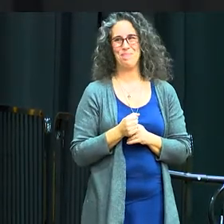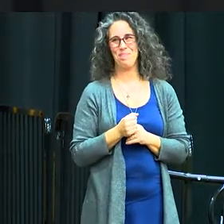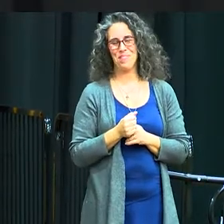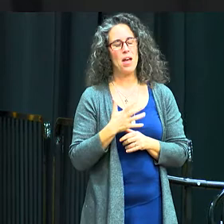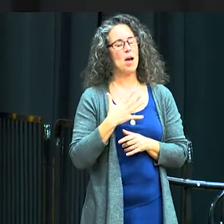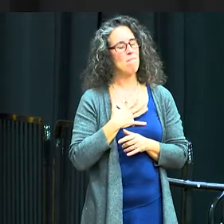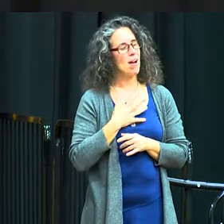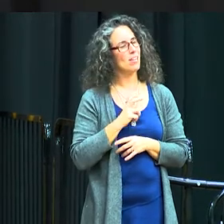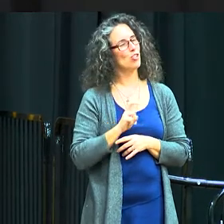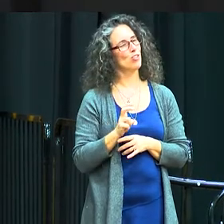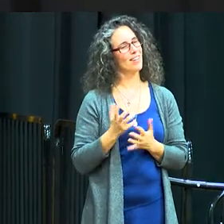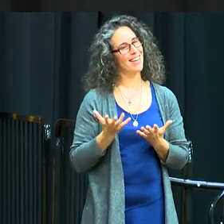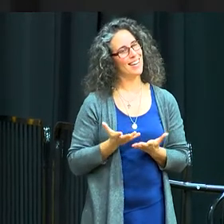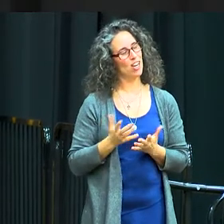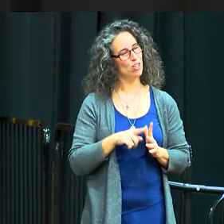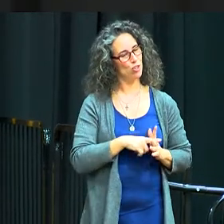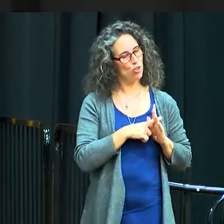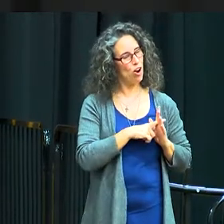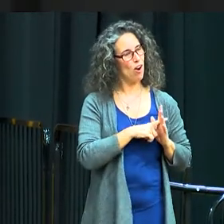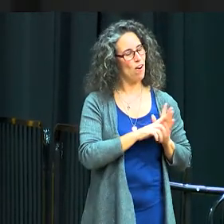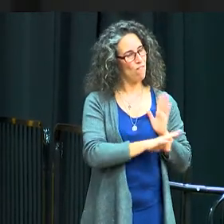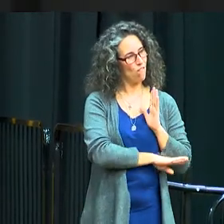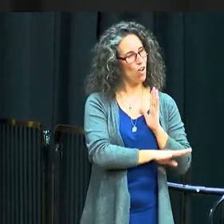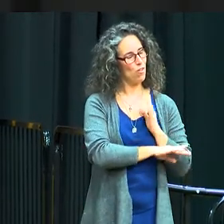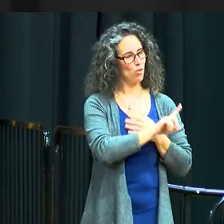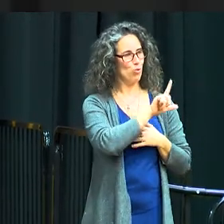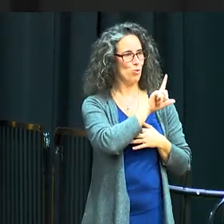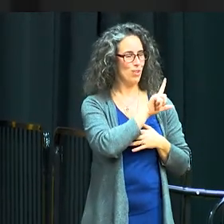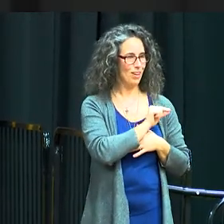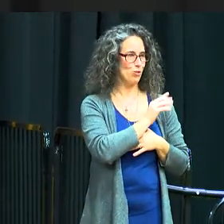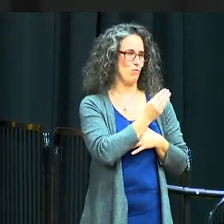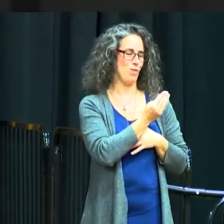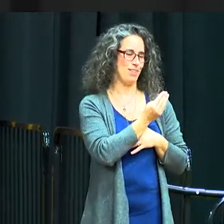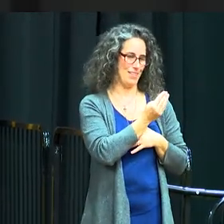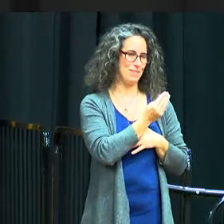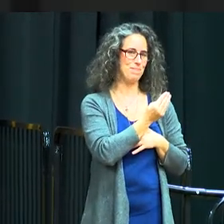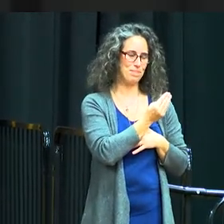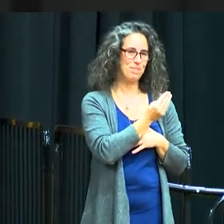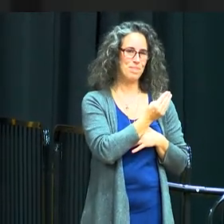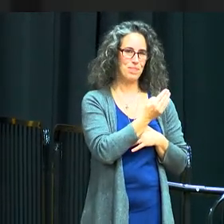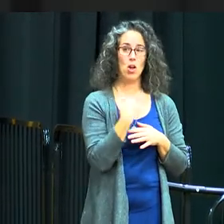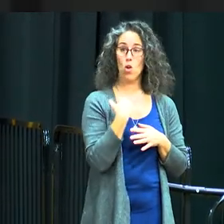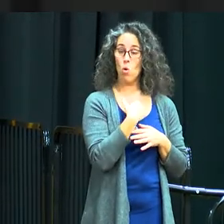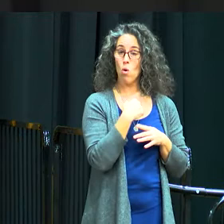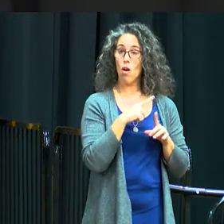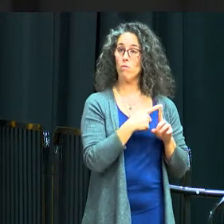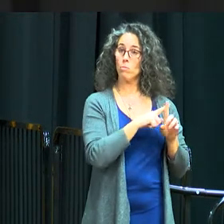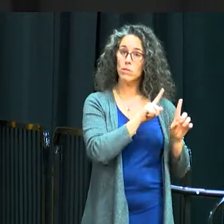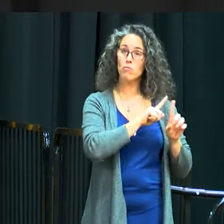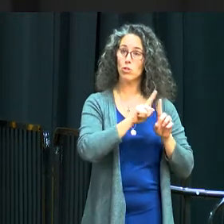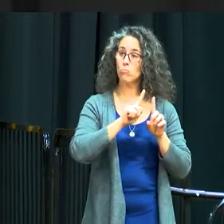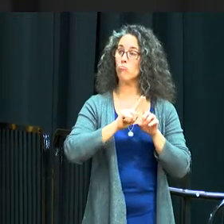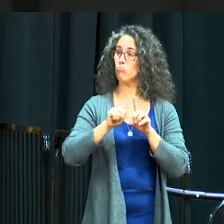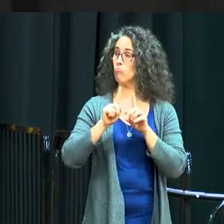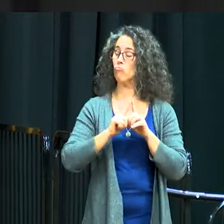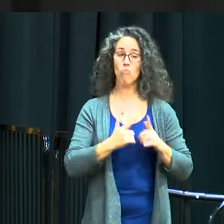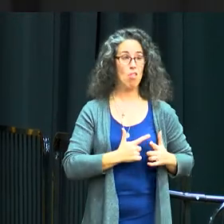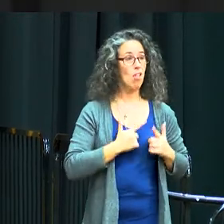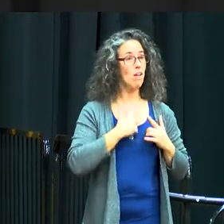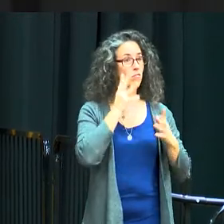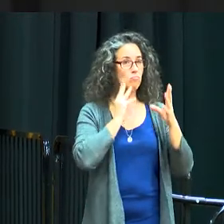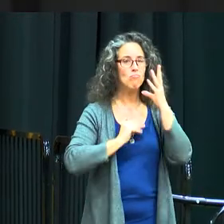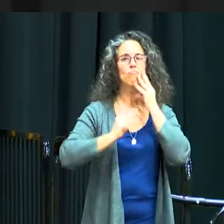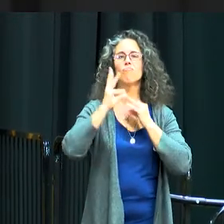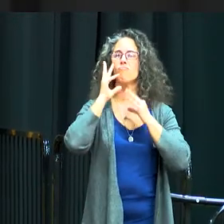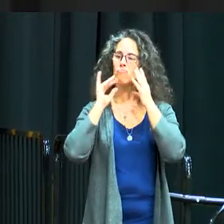My journey here at CSM started the fall of 2014. Though we all come from different walks of life and our journeys to